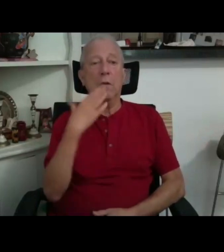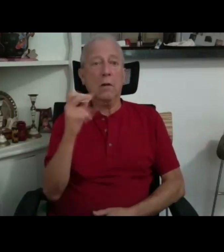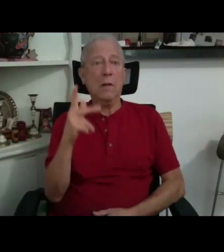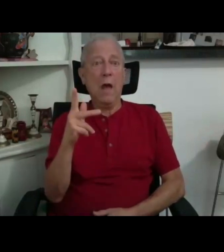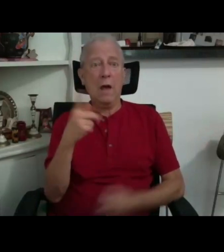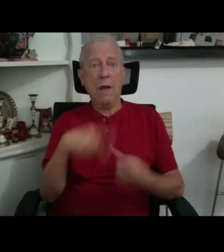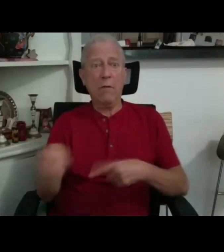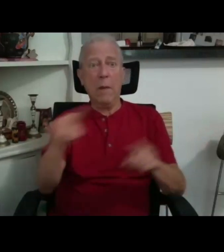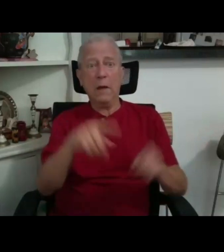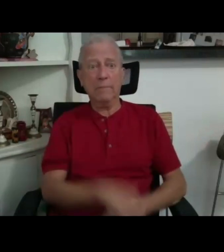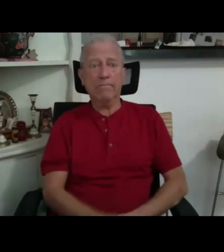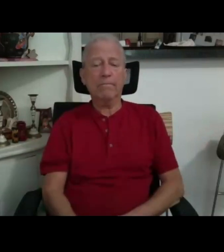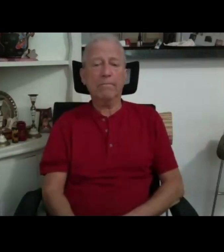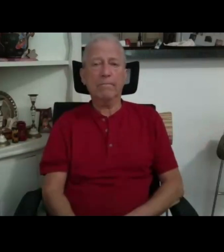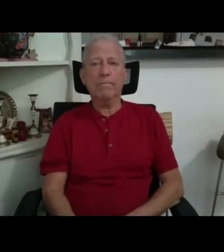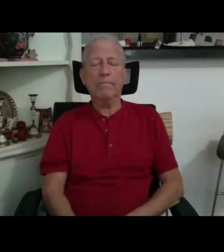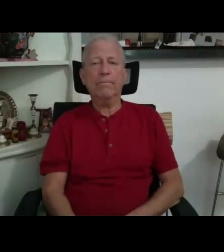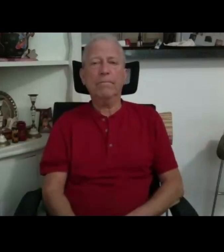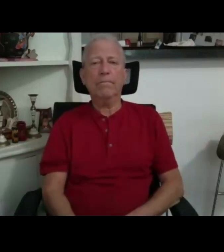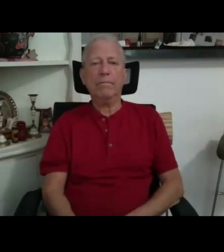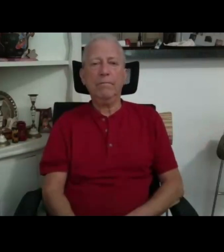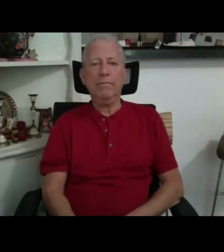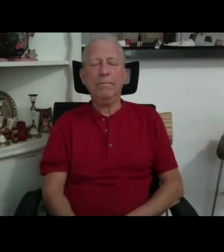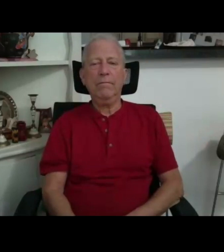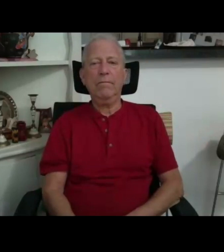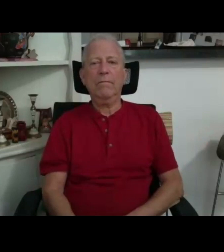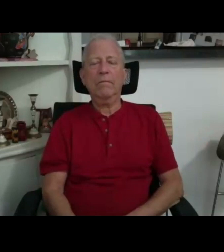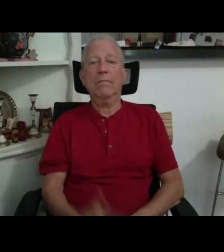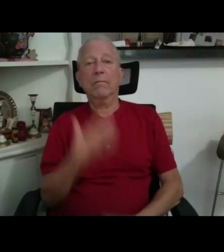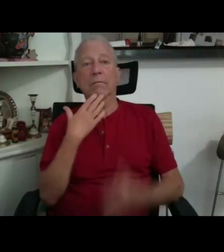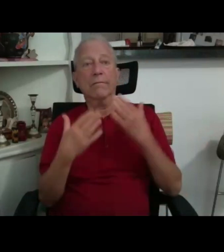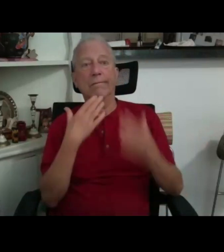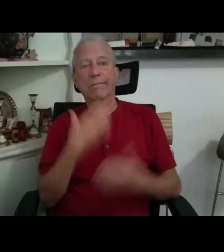luck, everybody. Thanks, everyone.